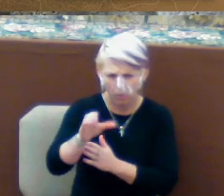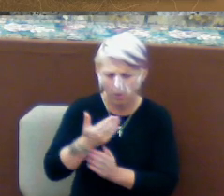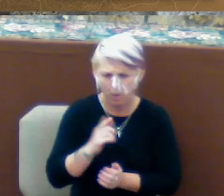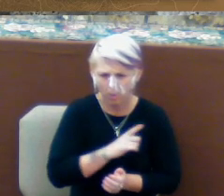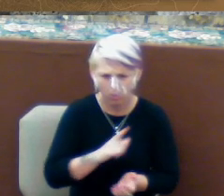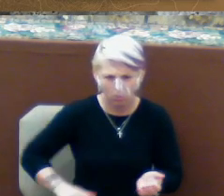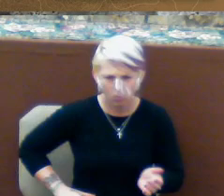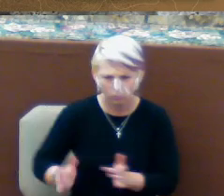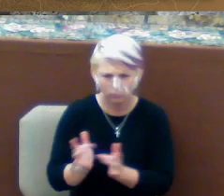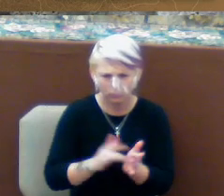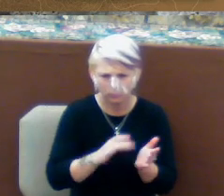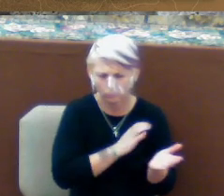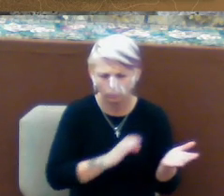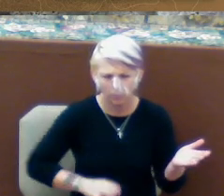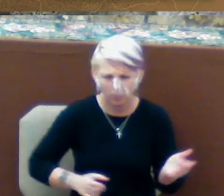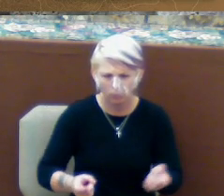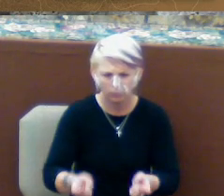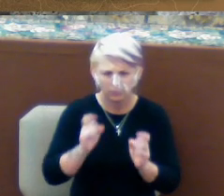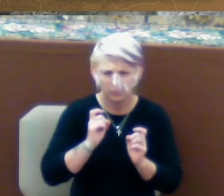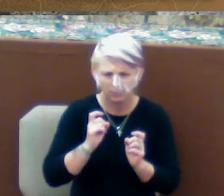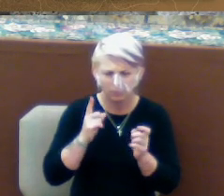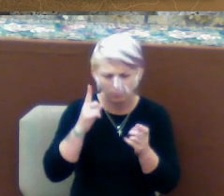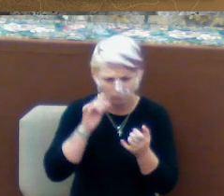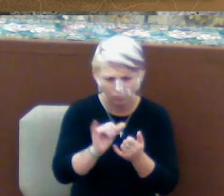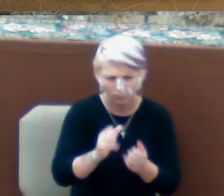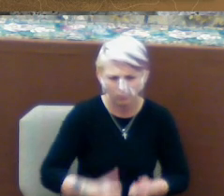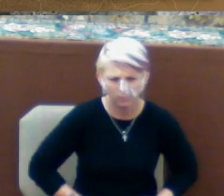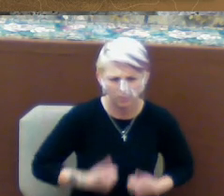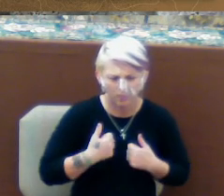Jesus Christ are we given eternal life